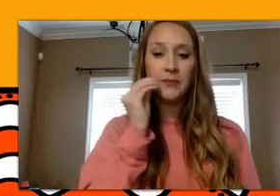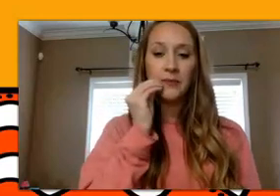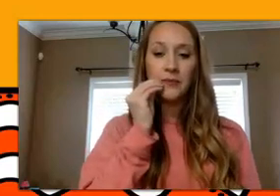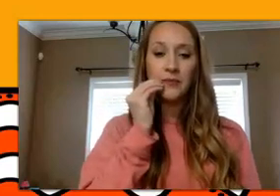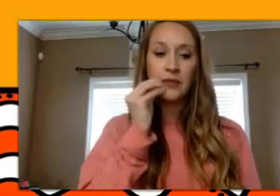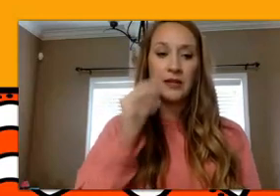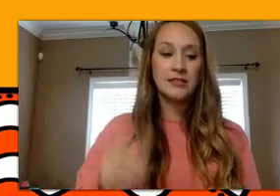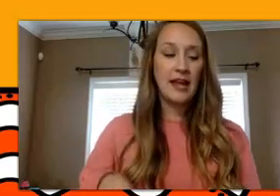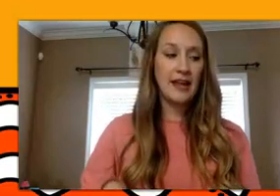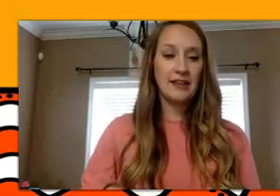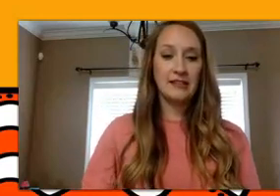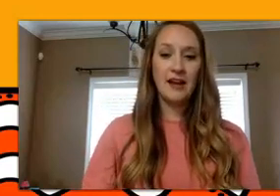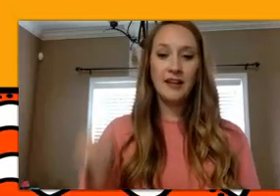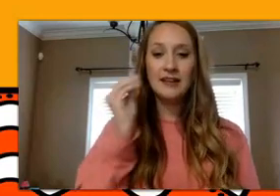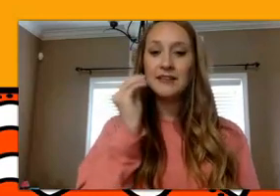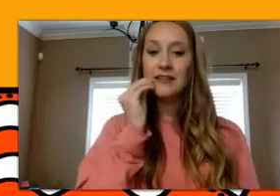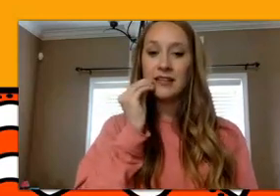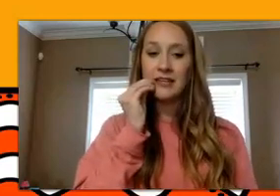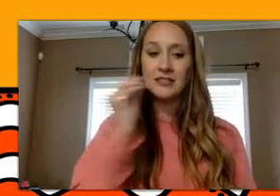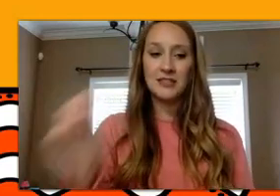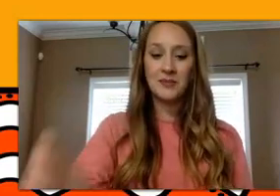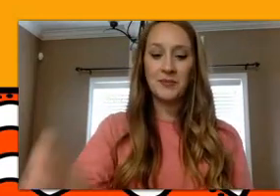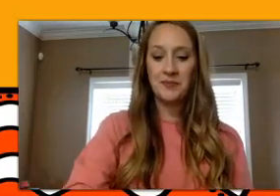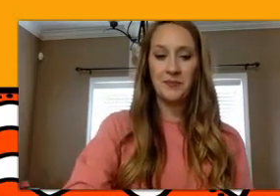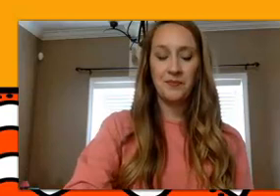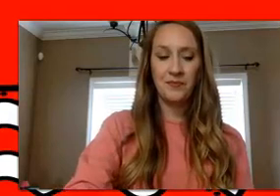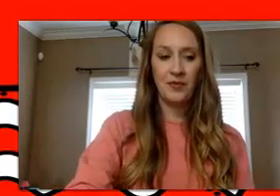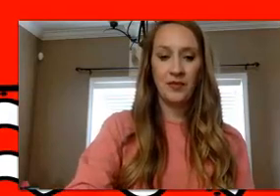with me. Say it and sign it, eat.